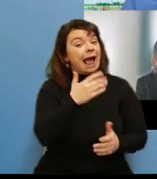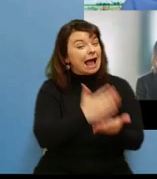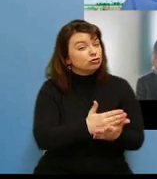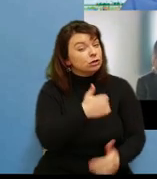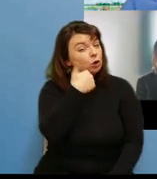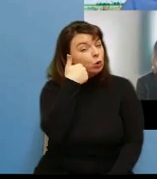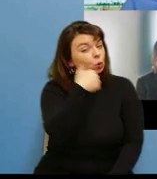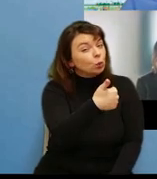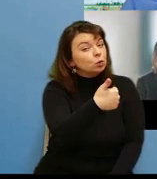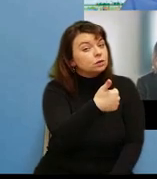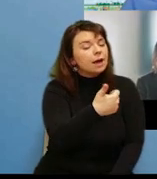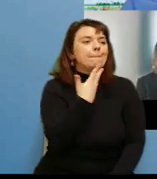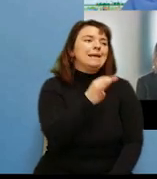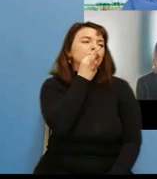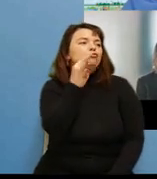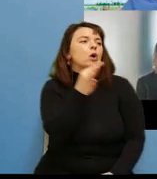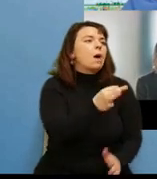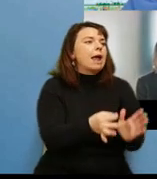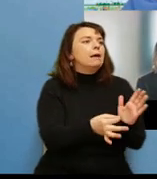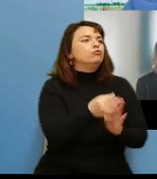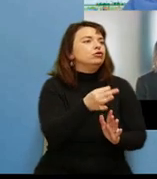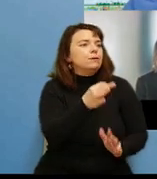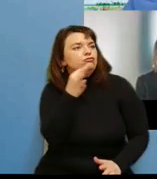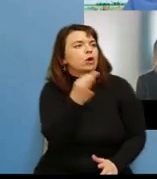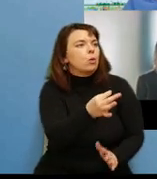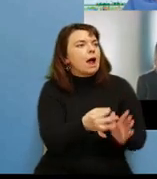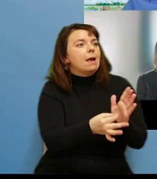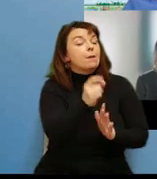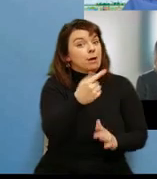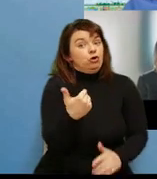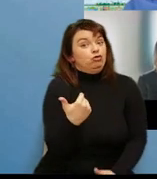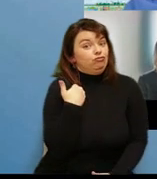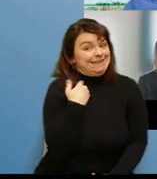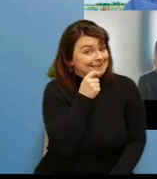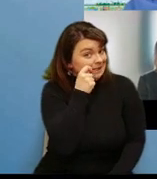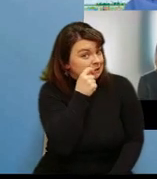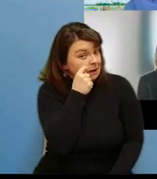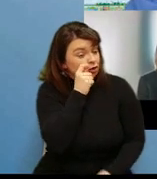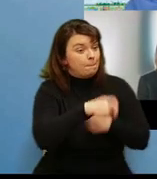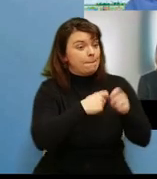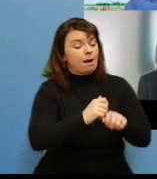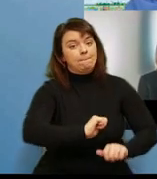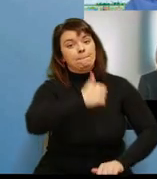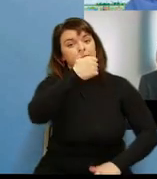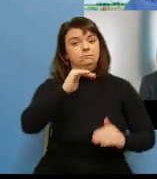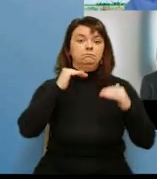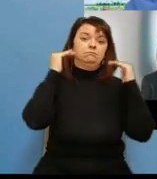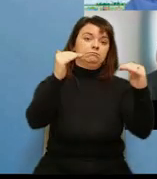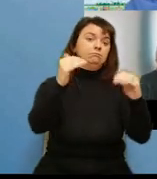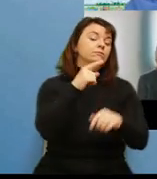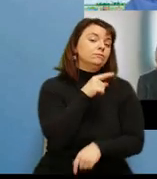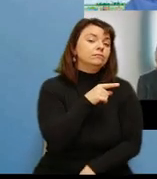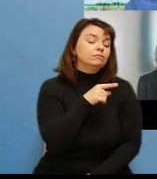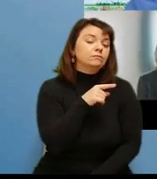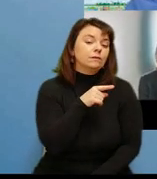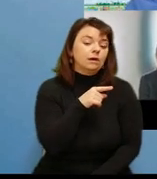improvement overall. They're actually good. They were a practice that had been rated requires improvement for quite some time, but at their